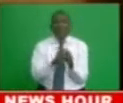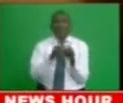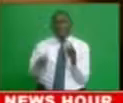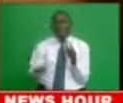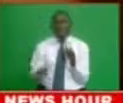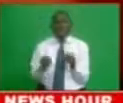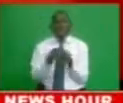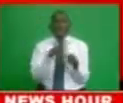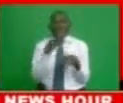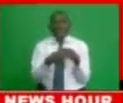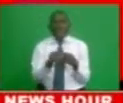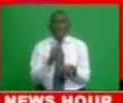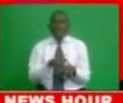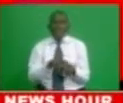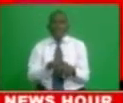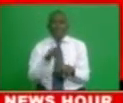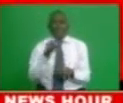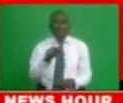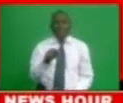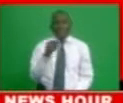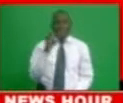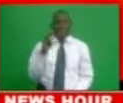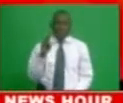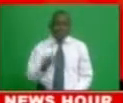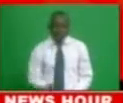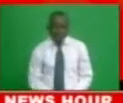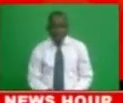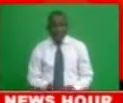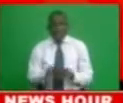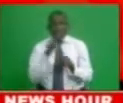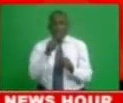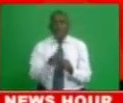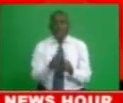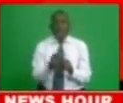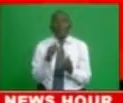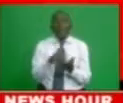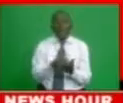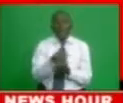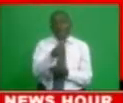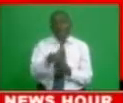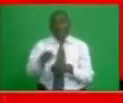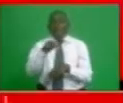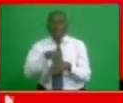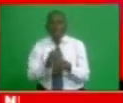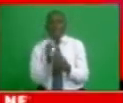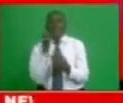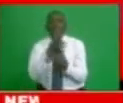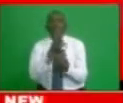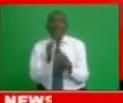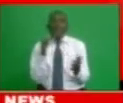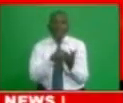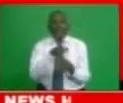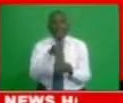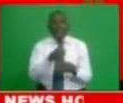down at the end of his term in 2017. He has hit back at other nations for interfering in the